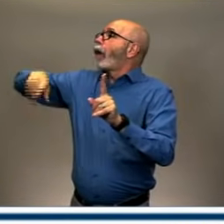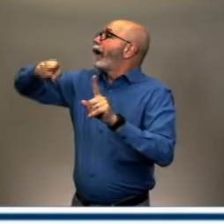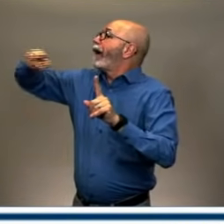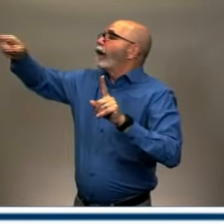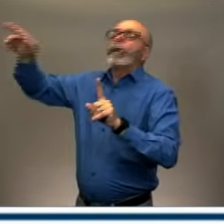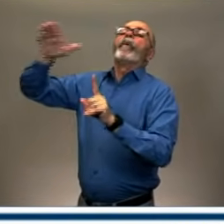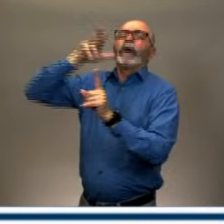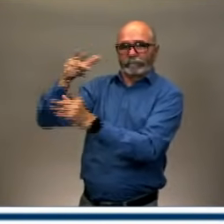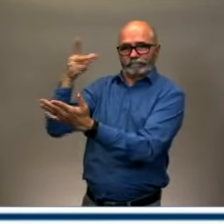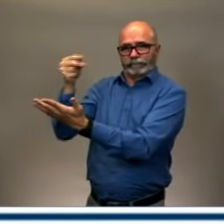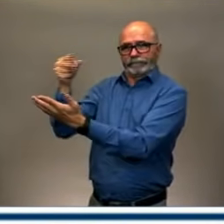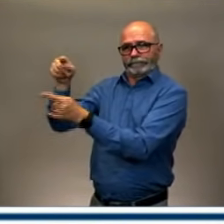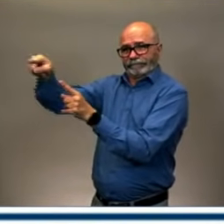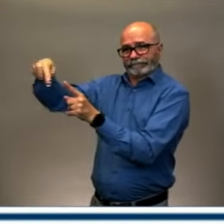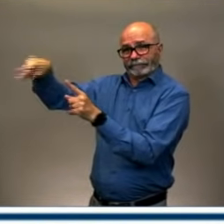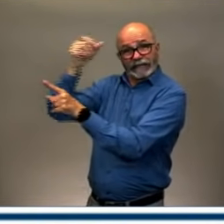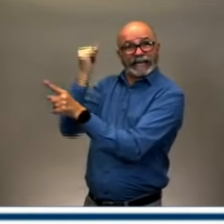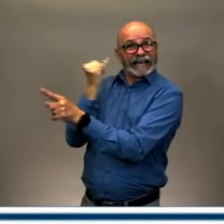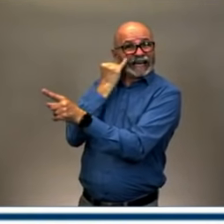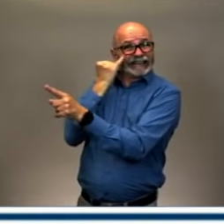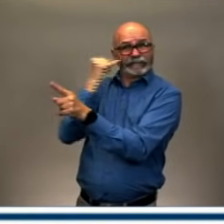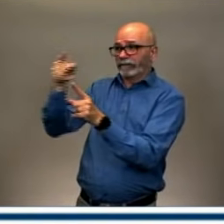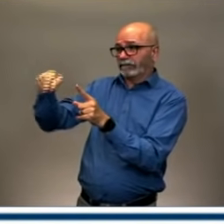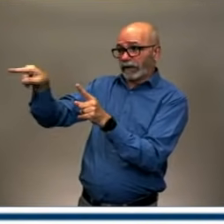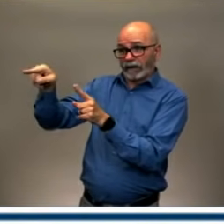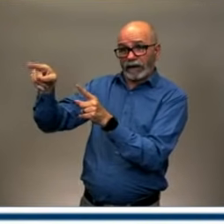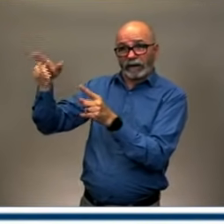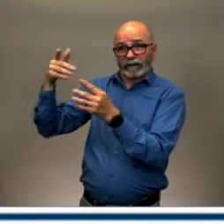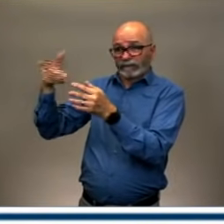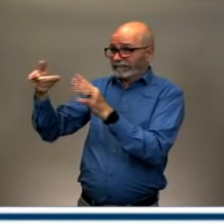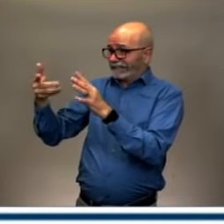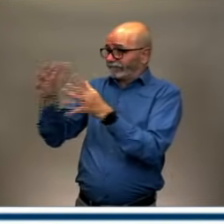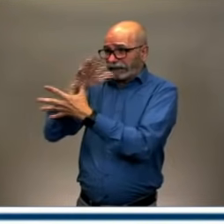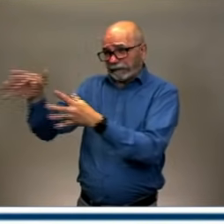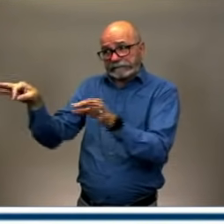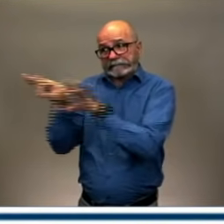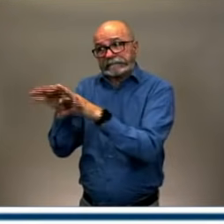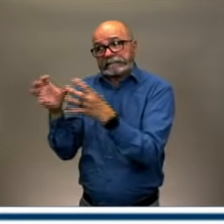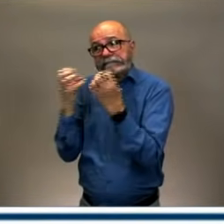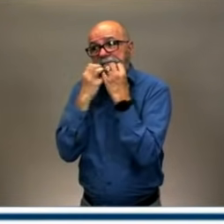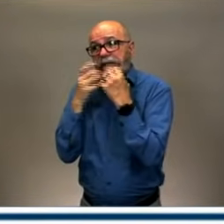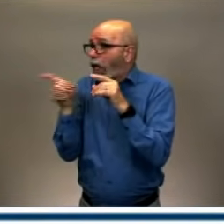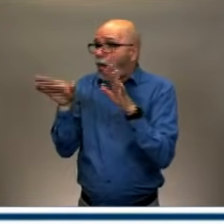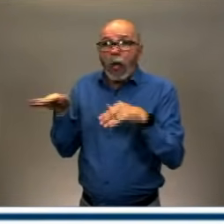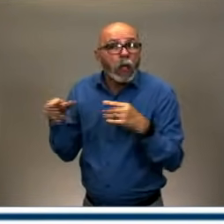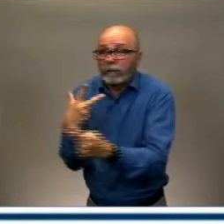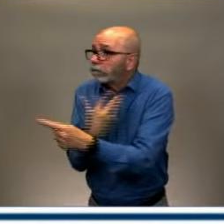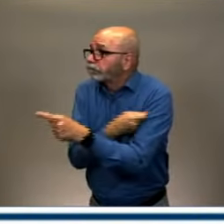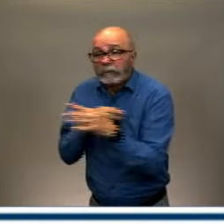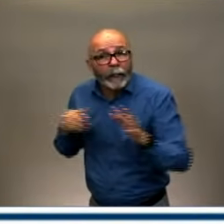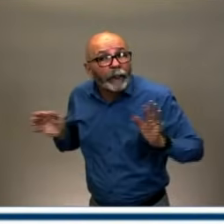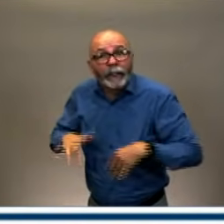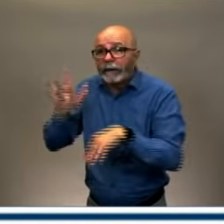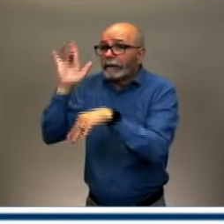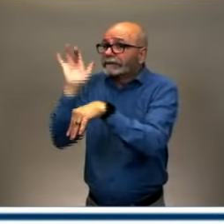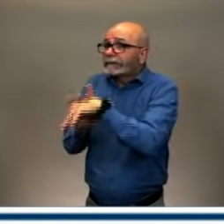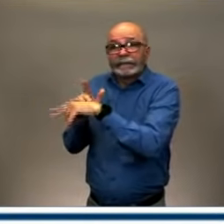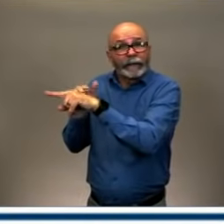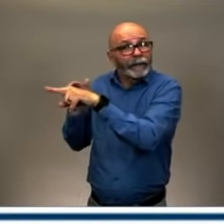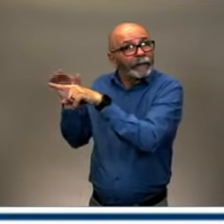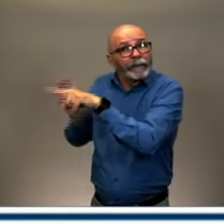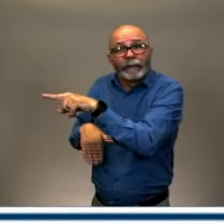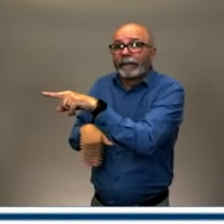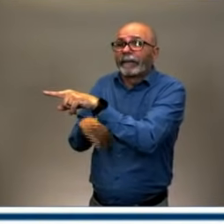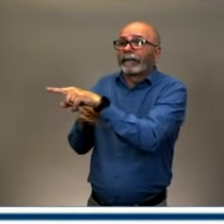for some reason people who were identified as a priority group in phase 1 or 2 did not get immunized along with everybody else in that